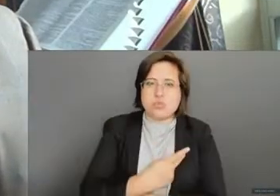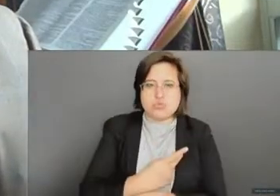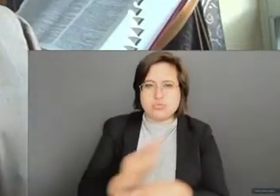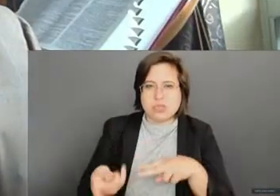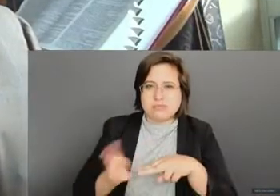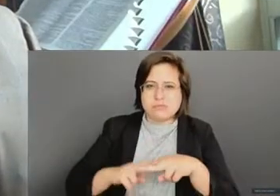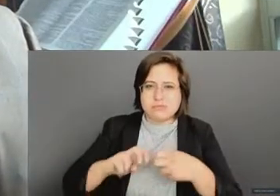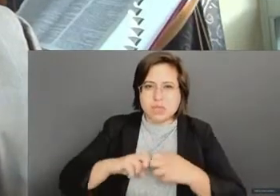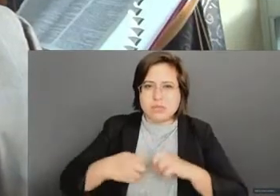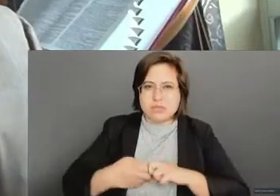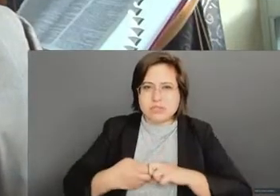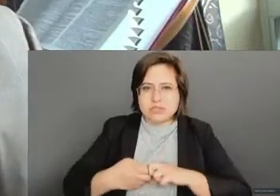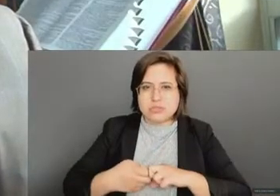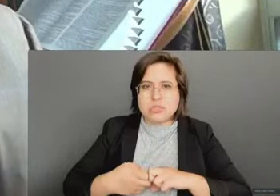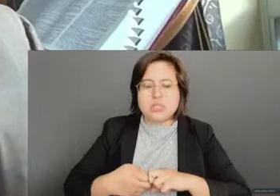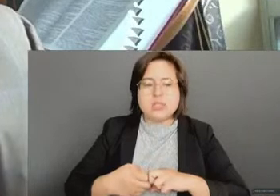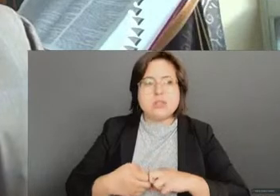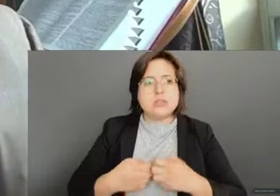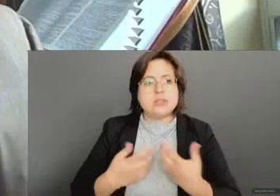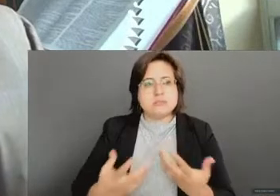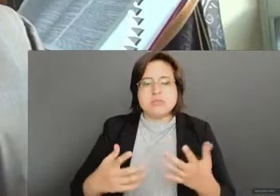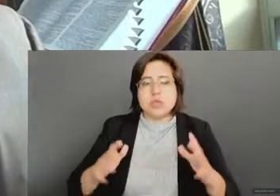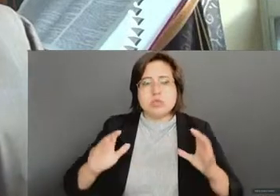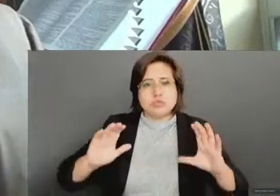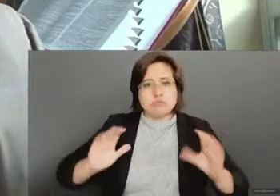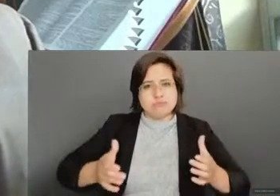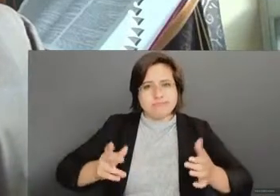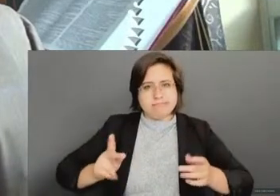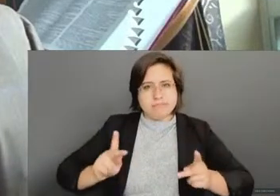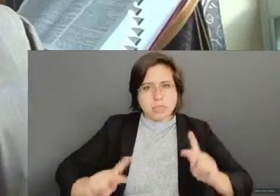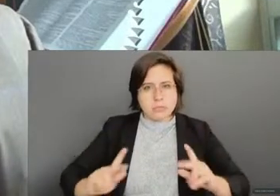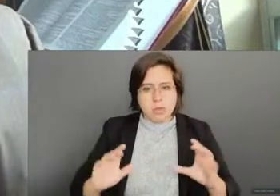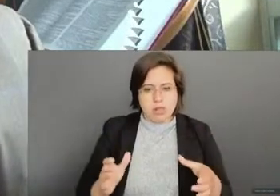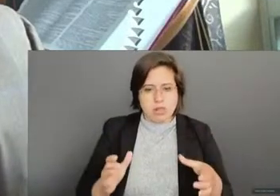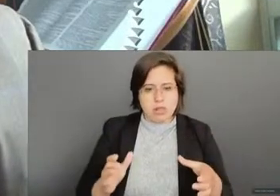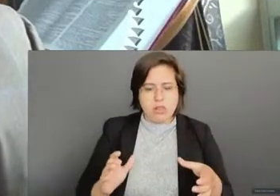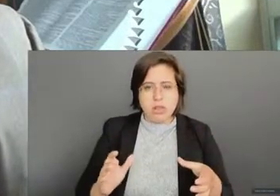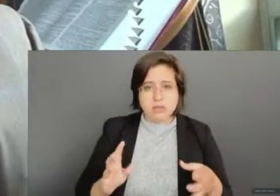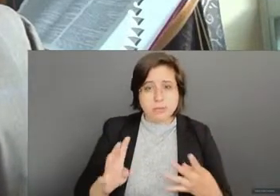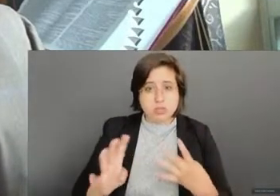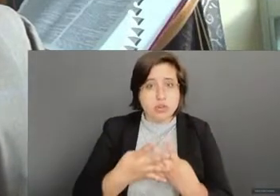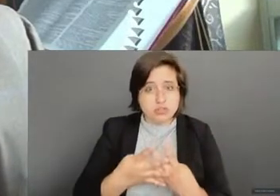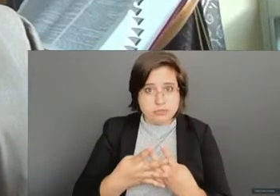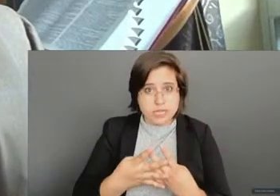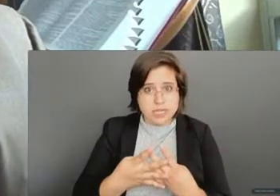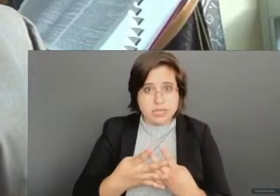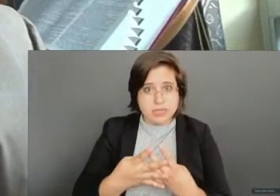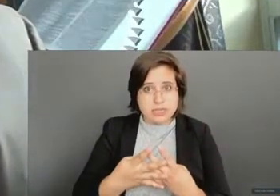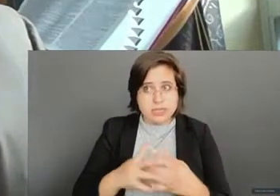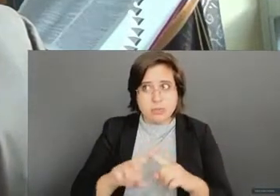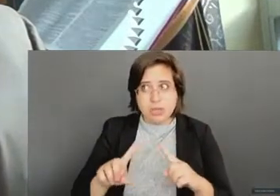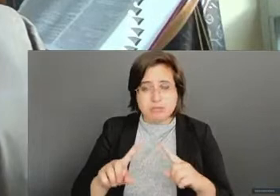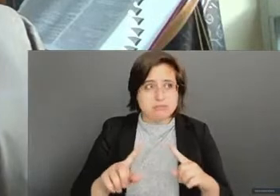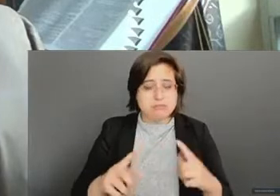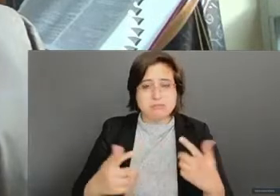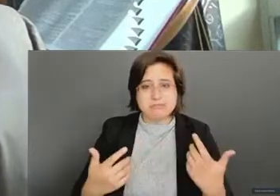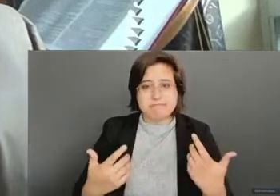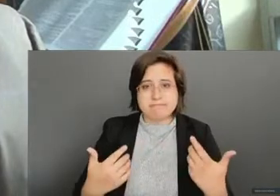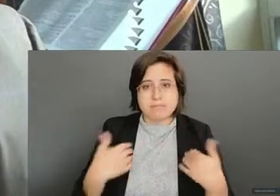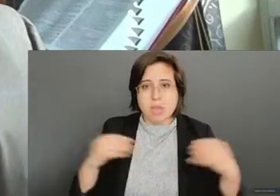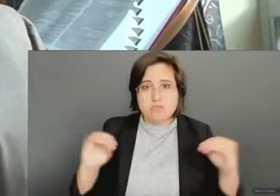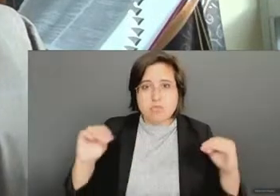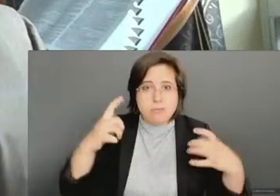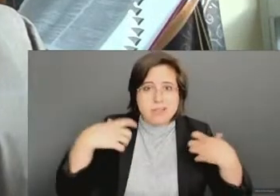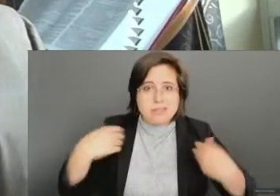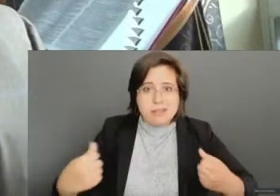there's a group, community population that is incarcerated, that isn't receiving not only in mental health